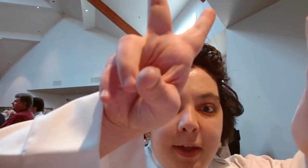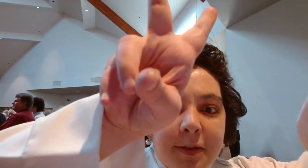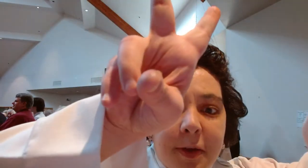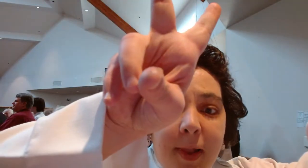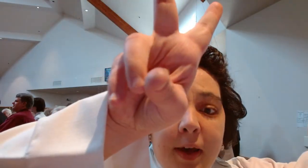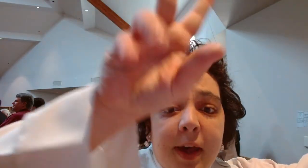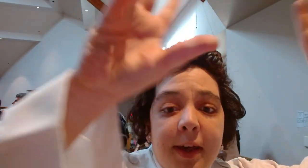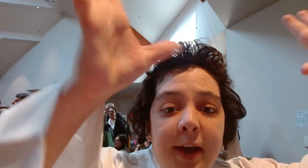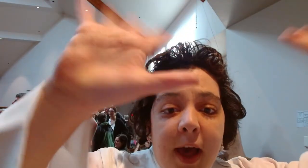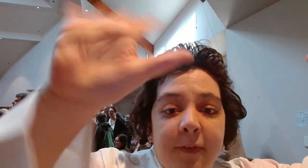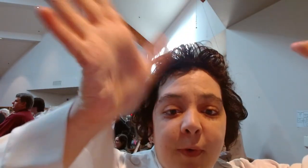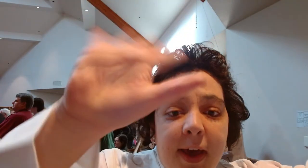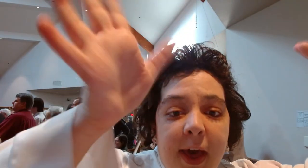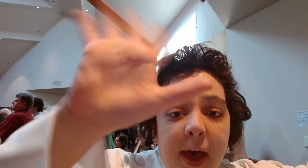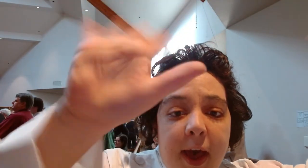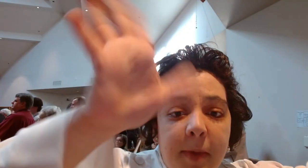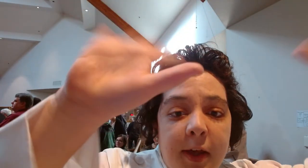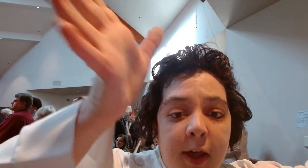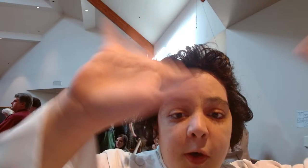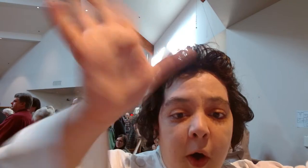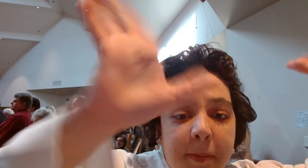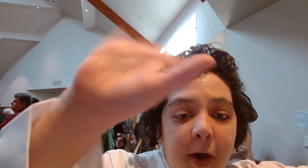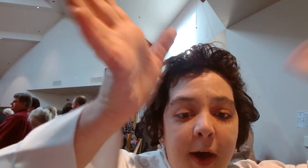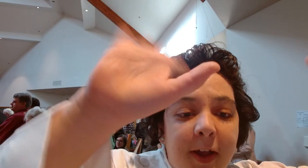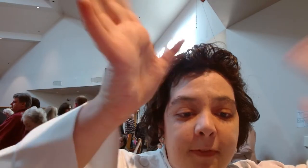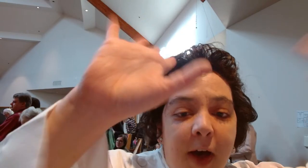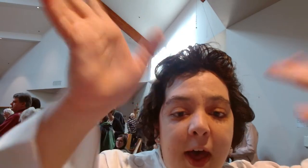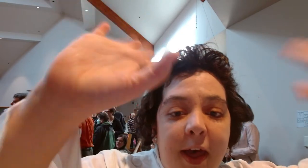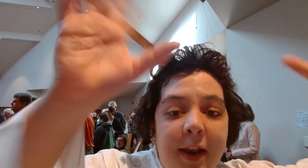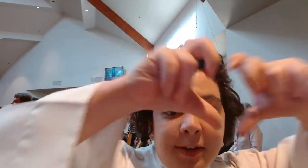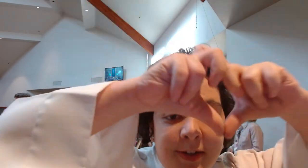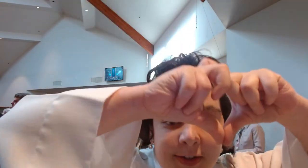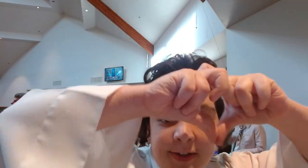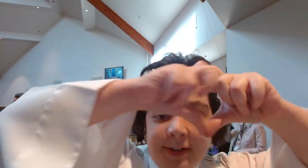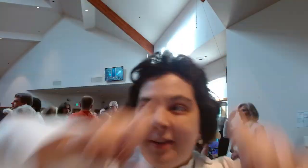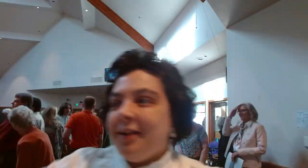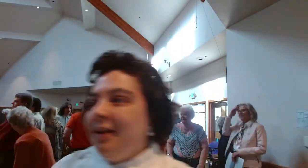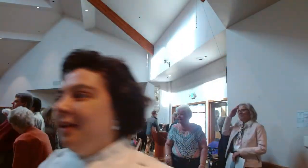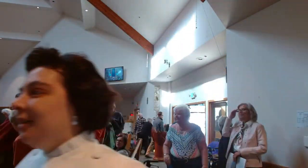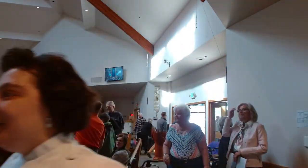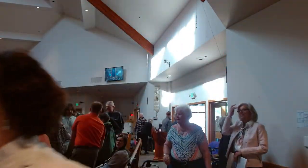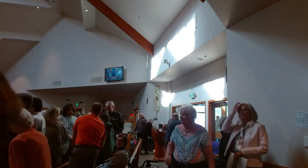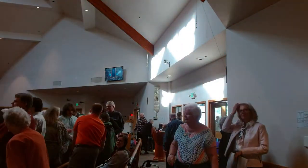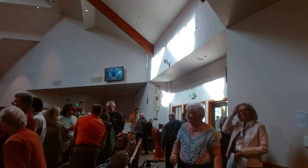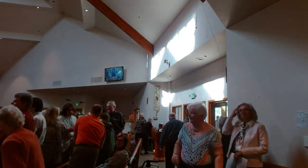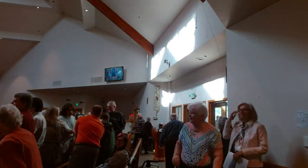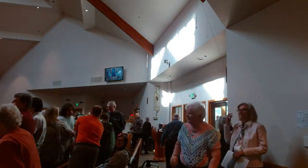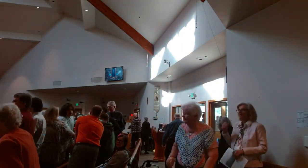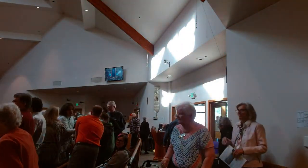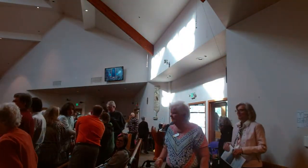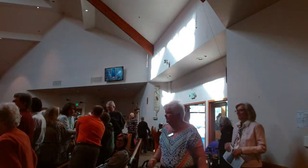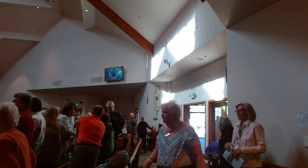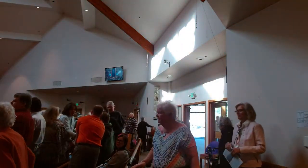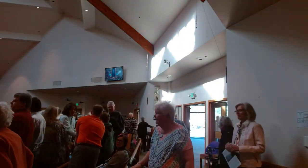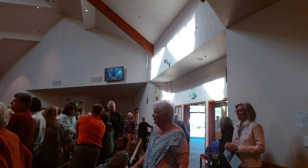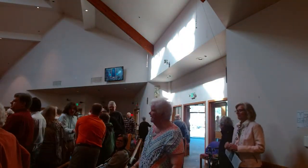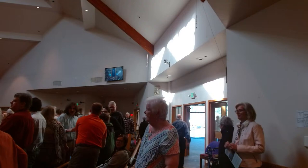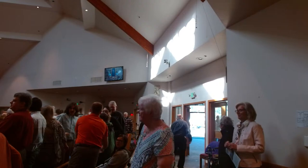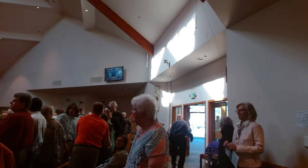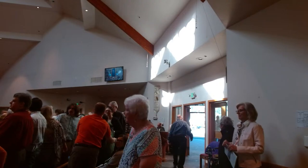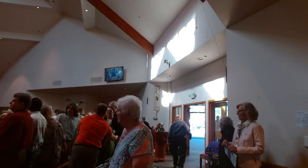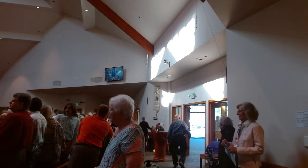you all. Ether blocking. Hi, Freya. I met you. Hope you're having fun. Oh, I'm so sore. There's too many